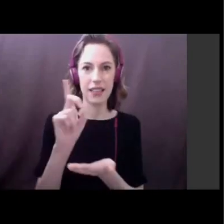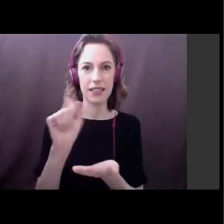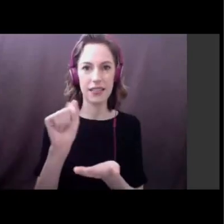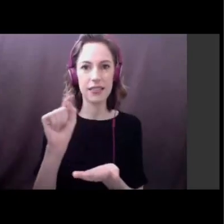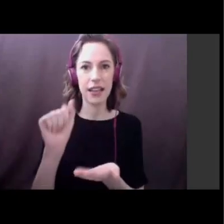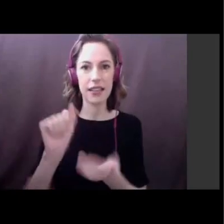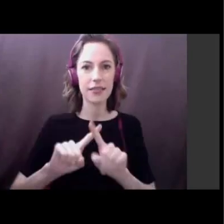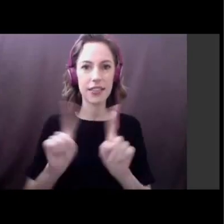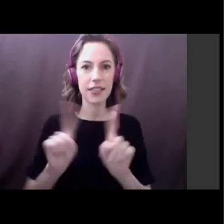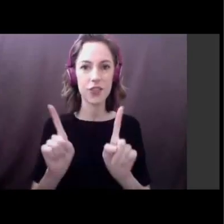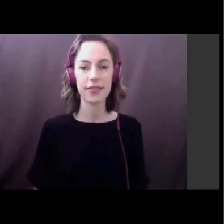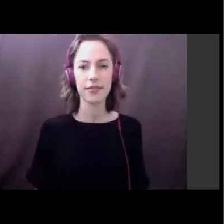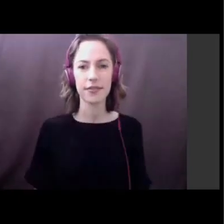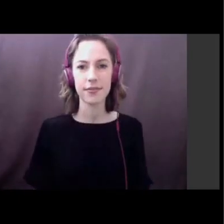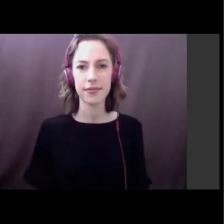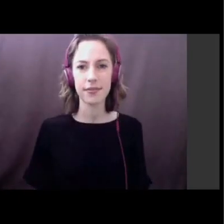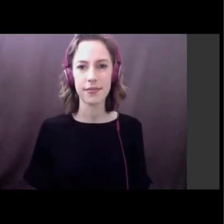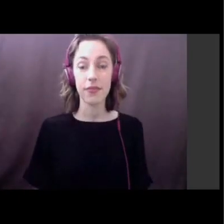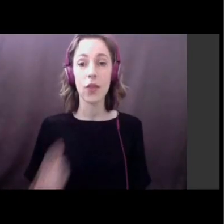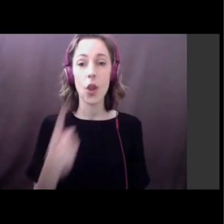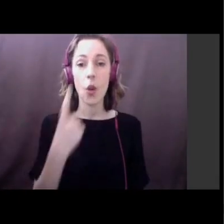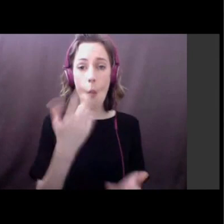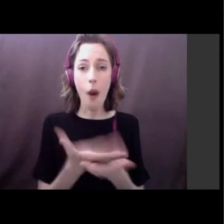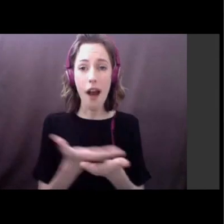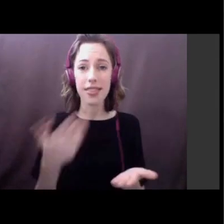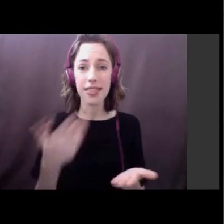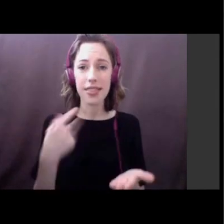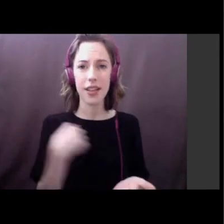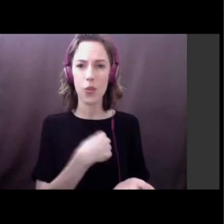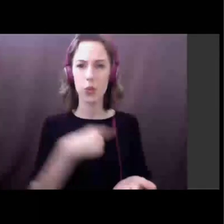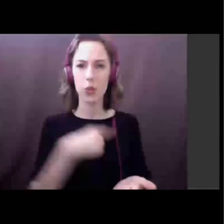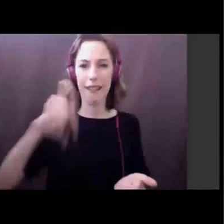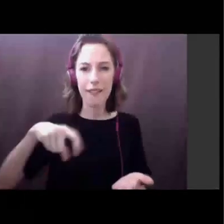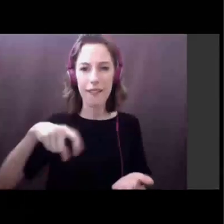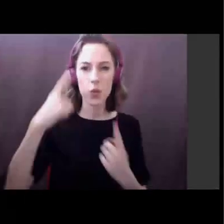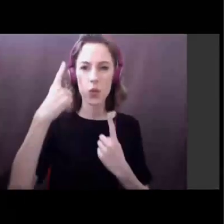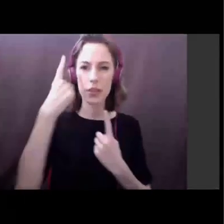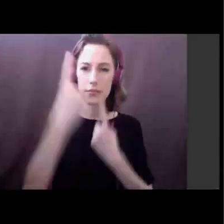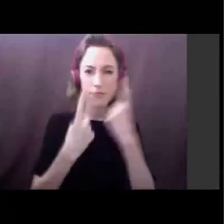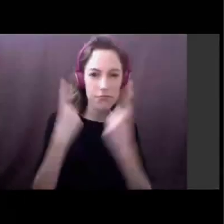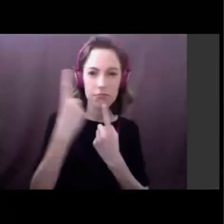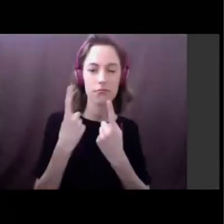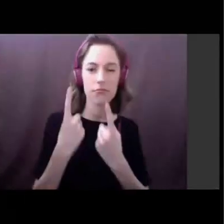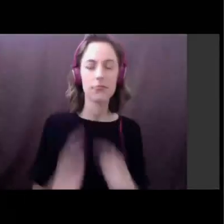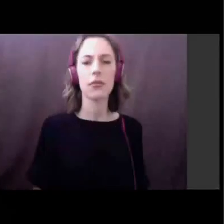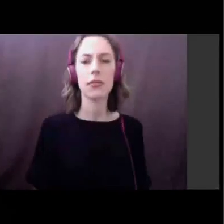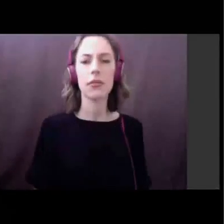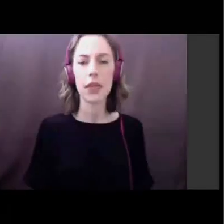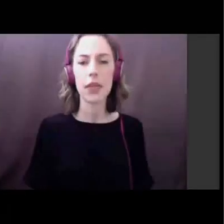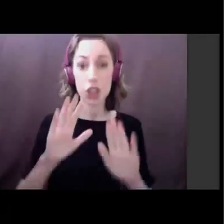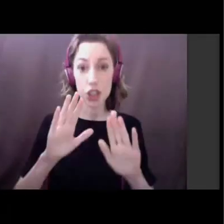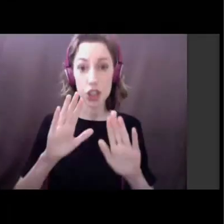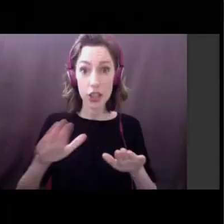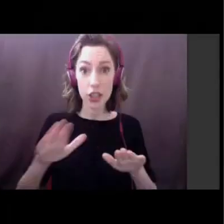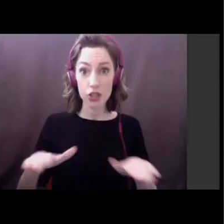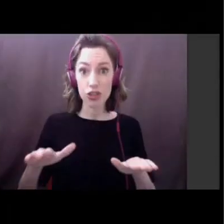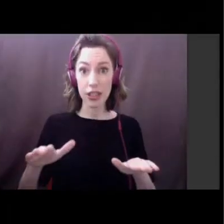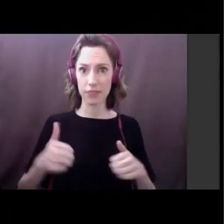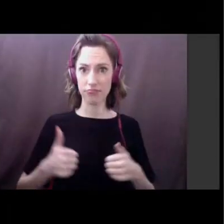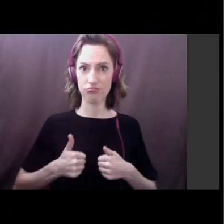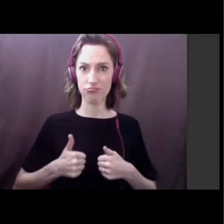account is the fact that children exist generally and universally in 2 very